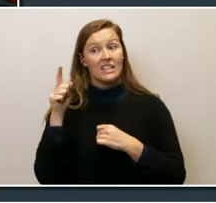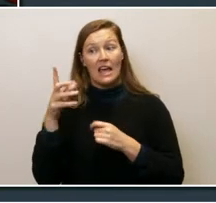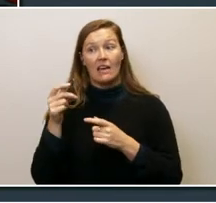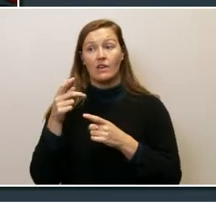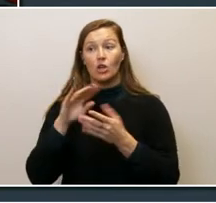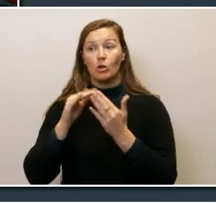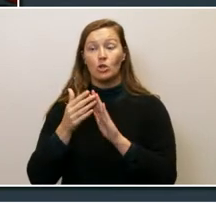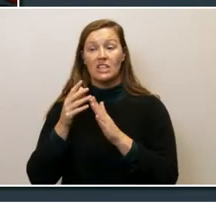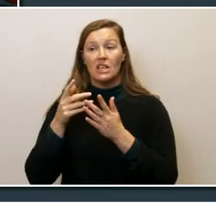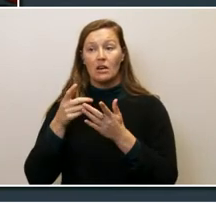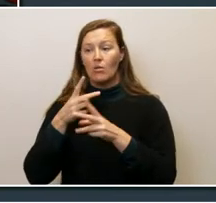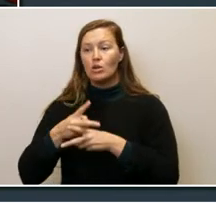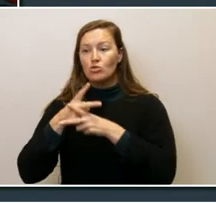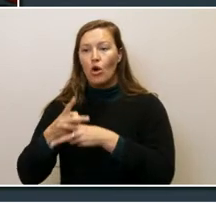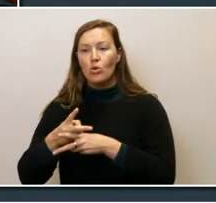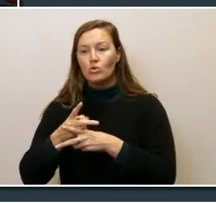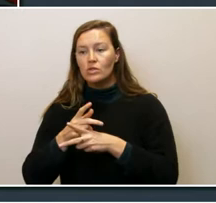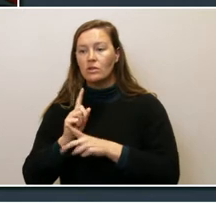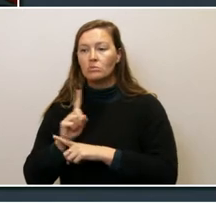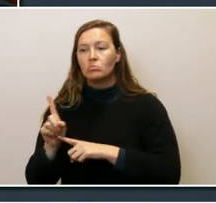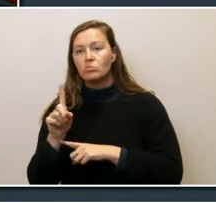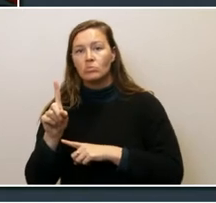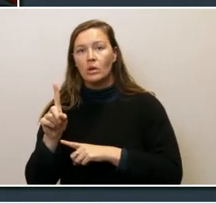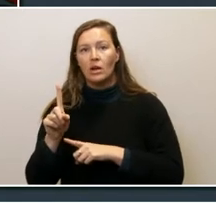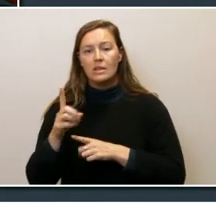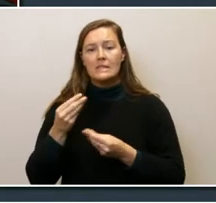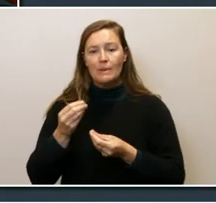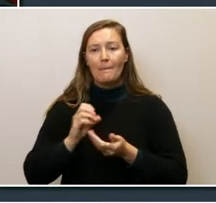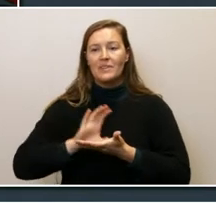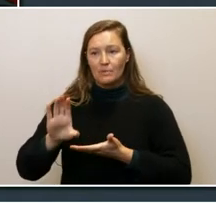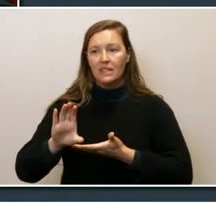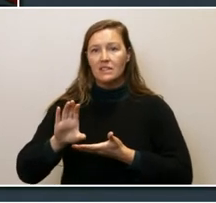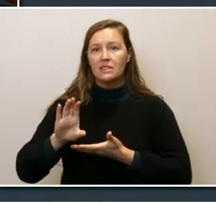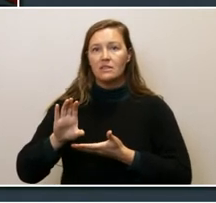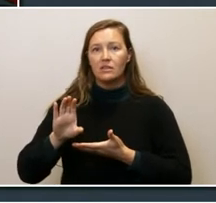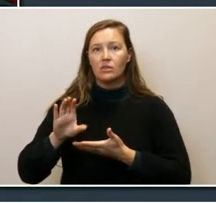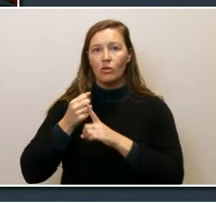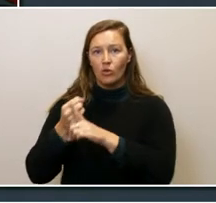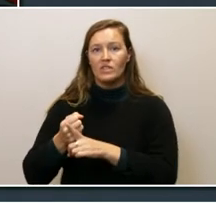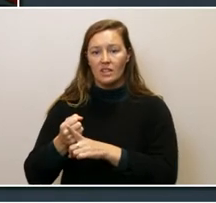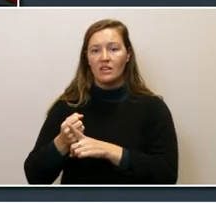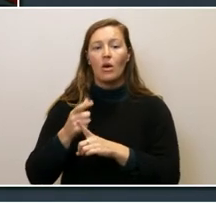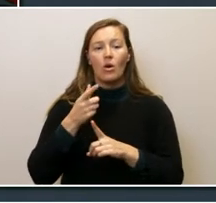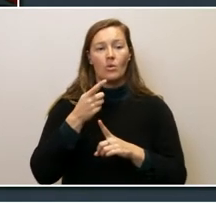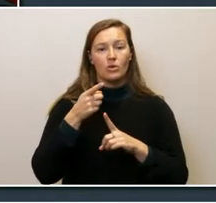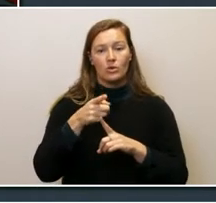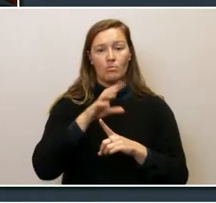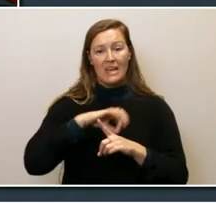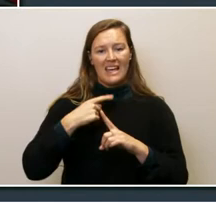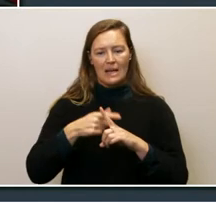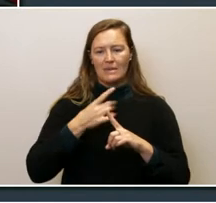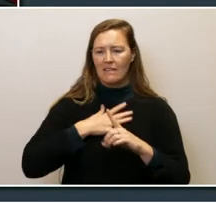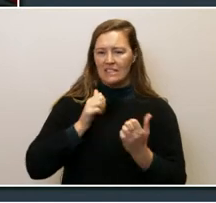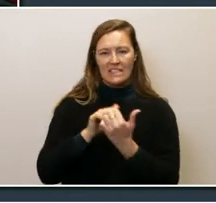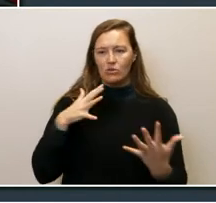patrols. Spend a little bit of money enforcing this. Kirsten, you and I have disagreed on this, and I will continue to disagree. I do not